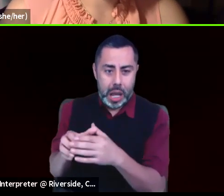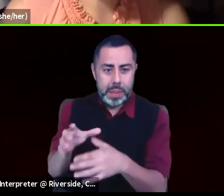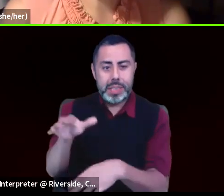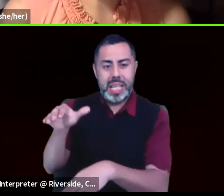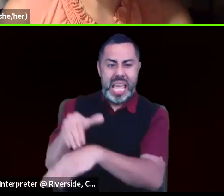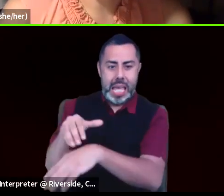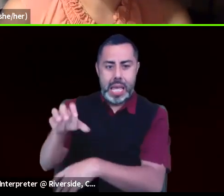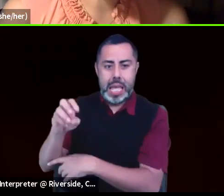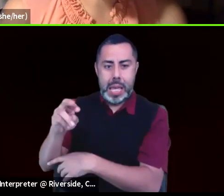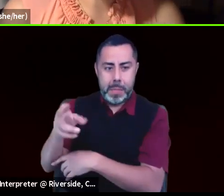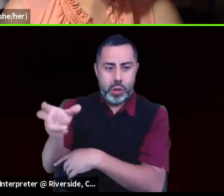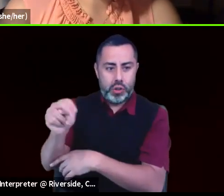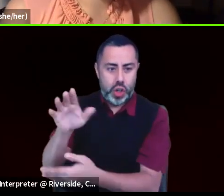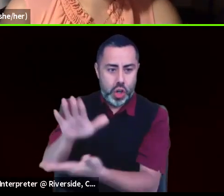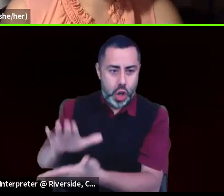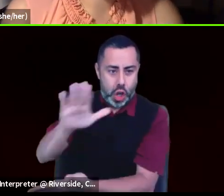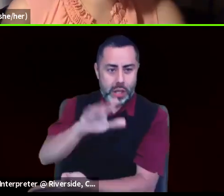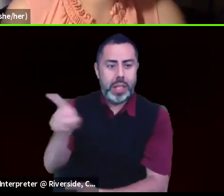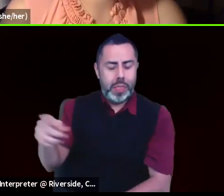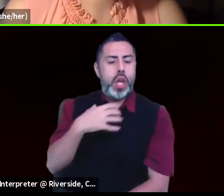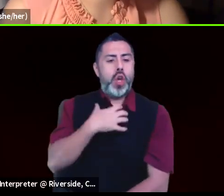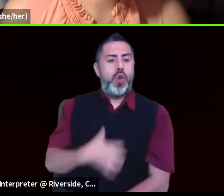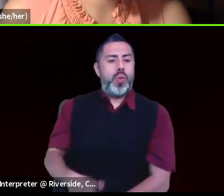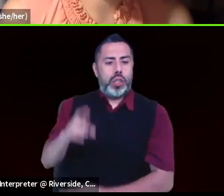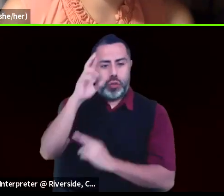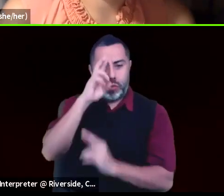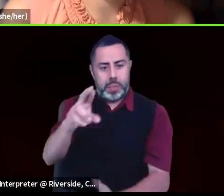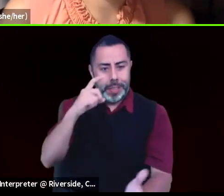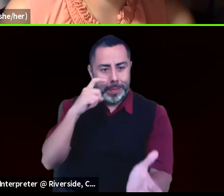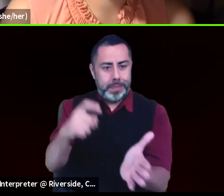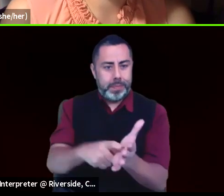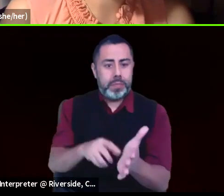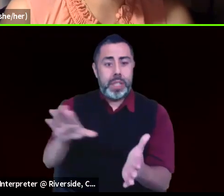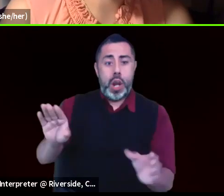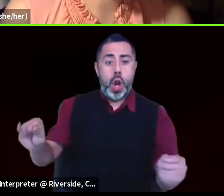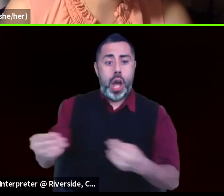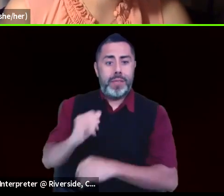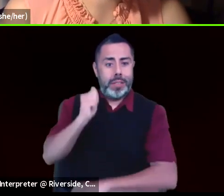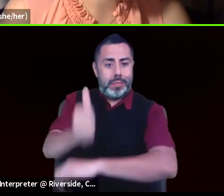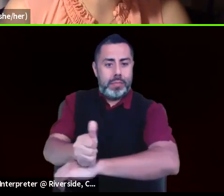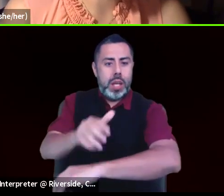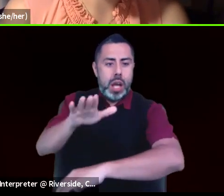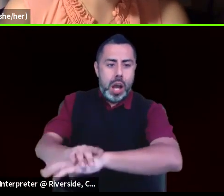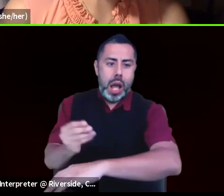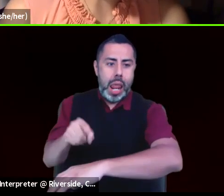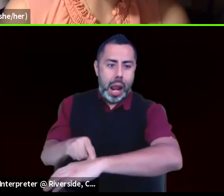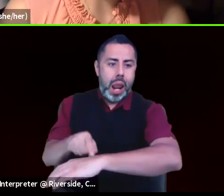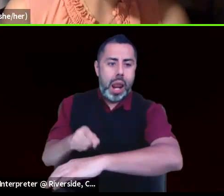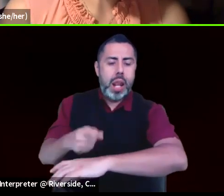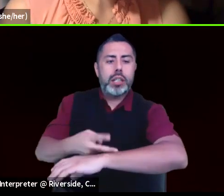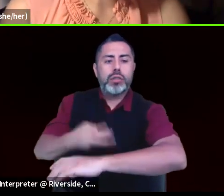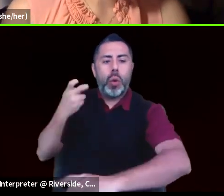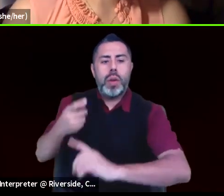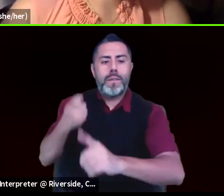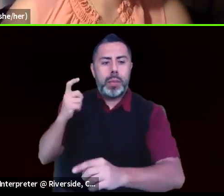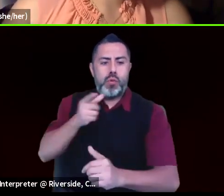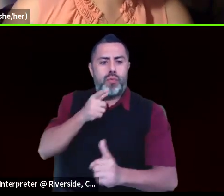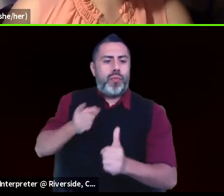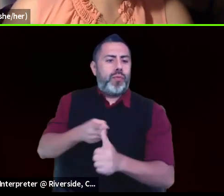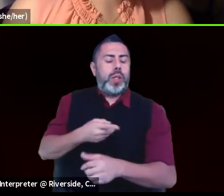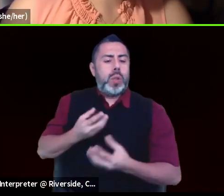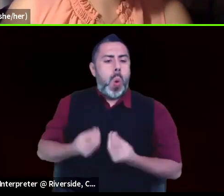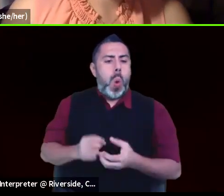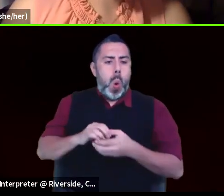that their offices are situated on land stolen from its original holders, the Massachusetts and the Wampanoag people. They wish to pay